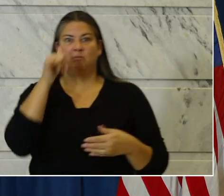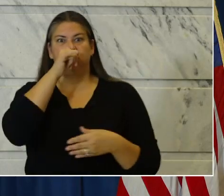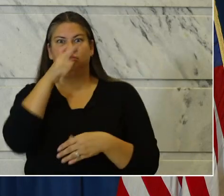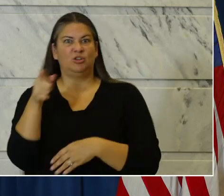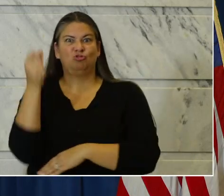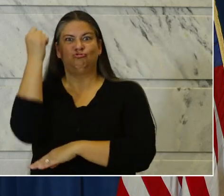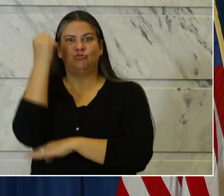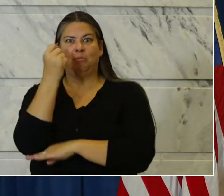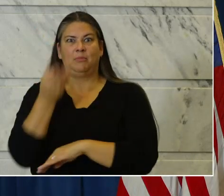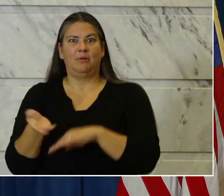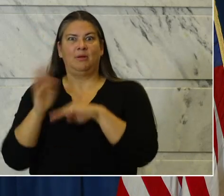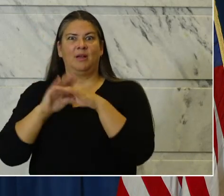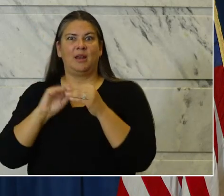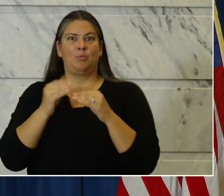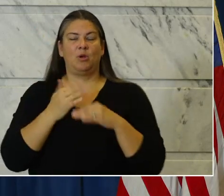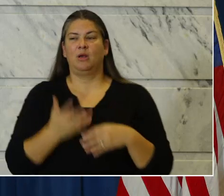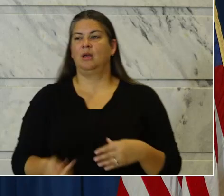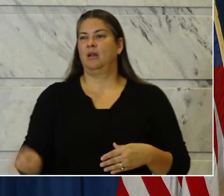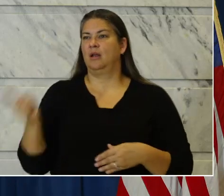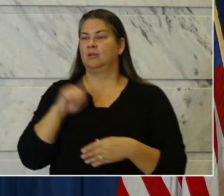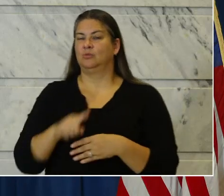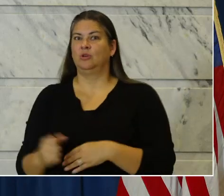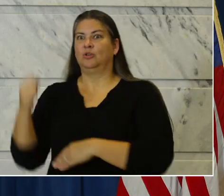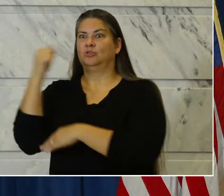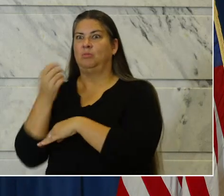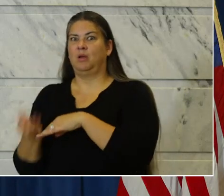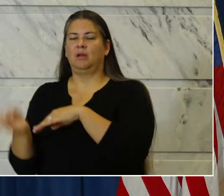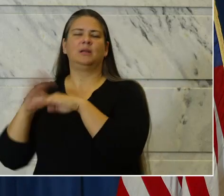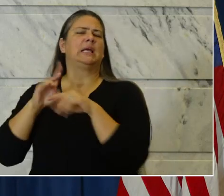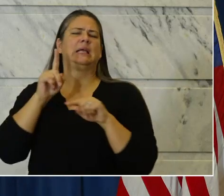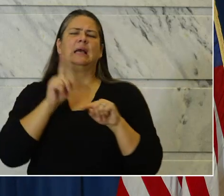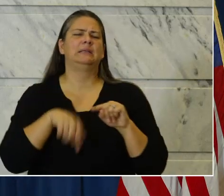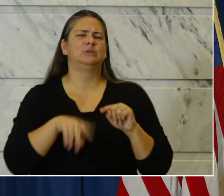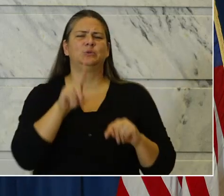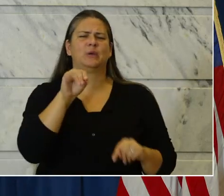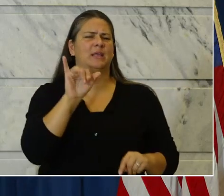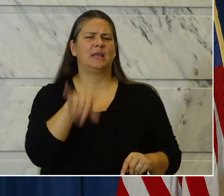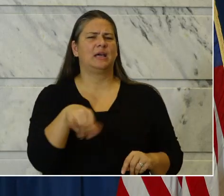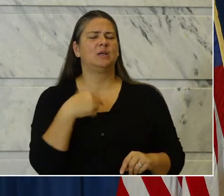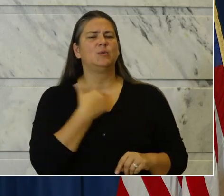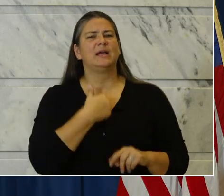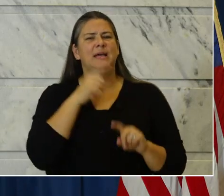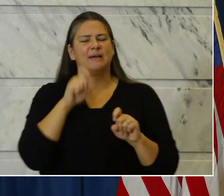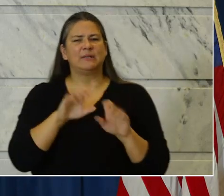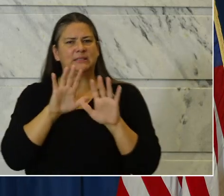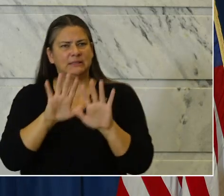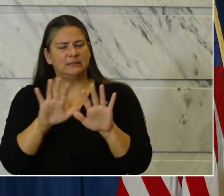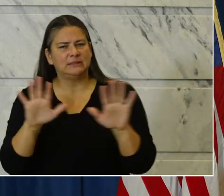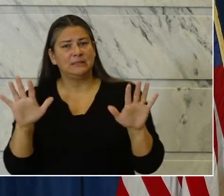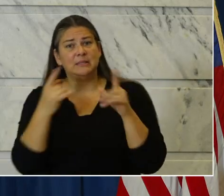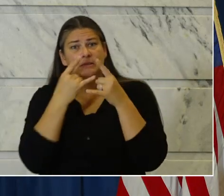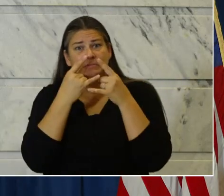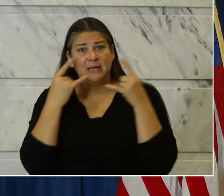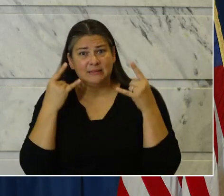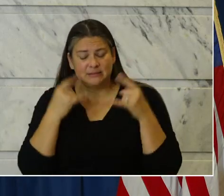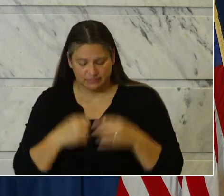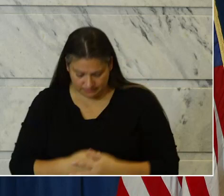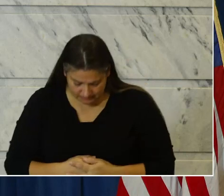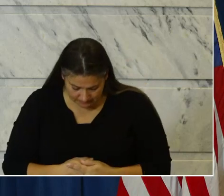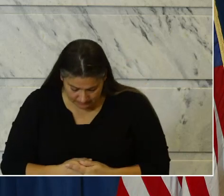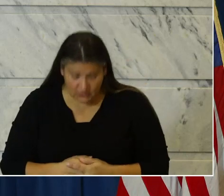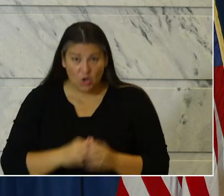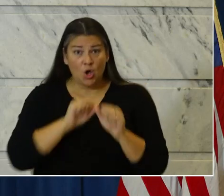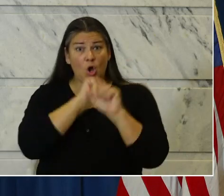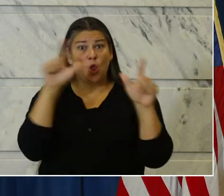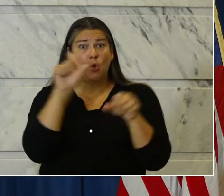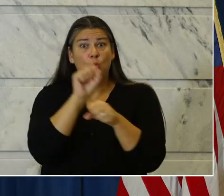again, we need people to wear their mask, social distance, practice good hand hygiene. Everybody at your work should not be back all at the same